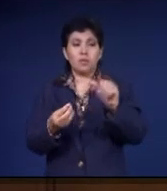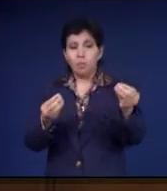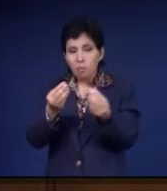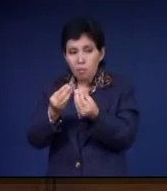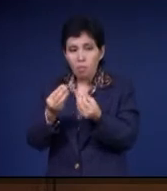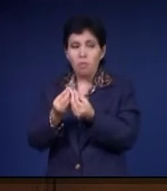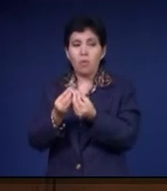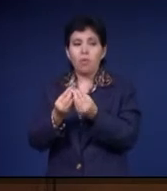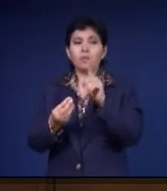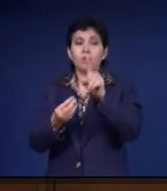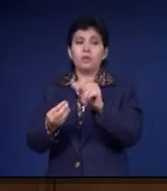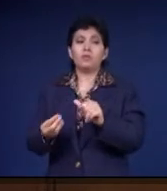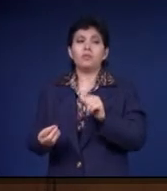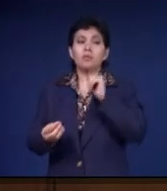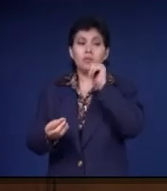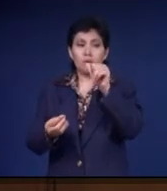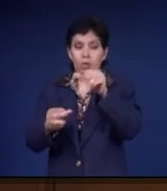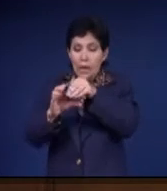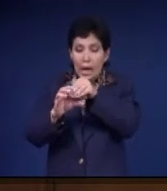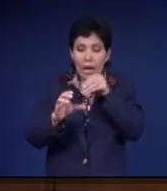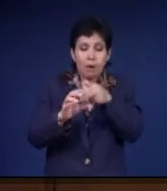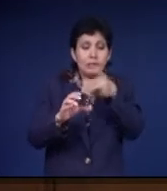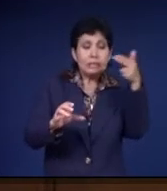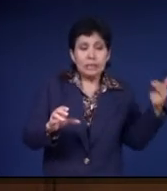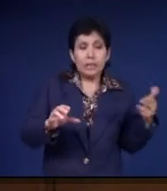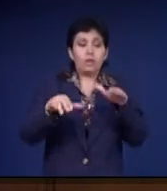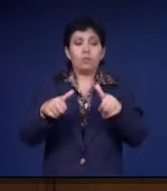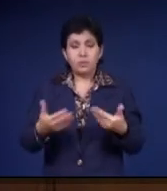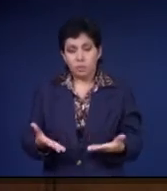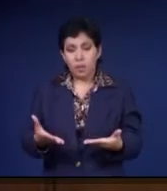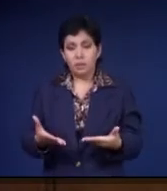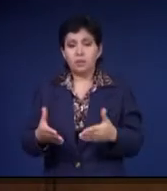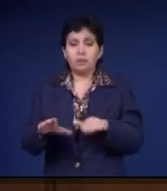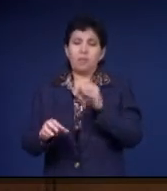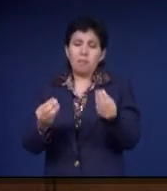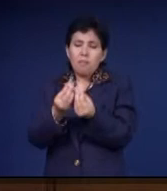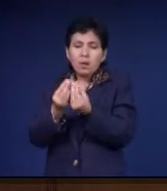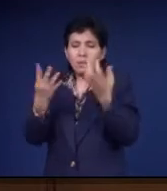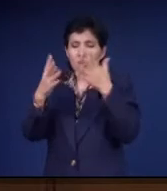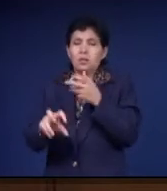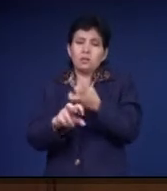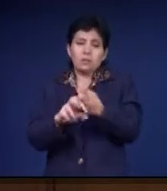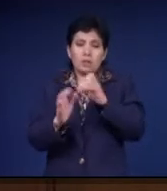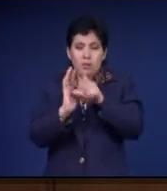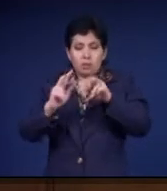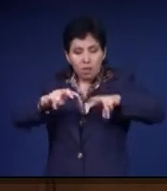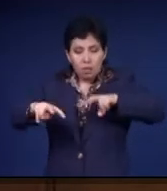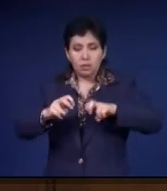more you would not result your outcome to external variables or external